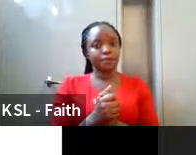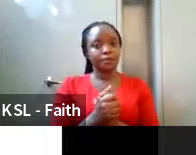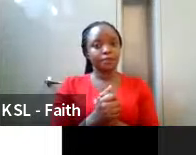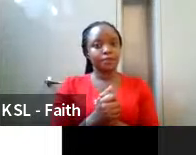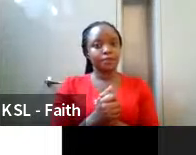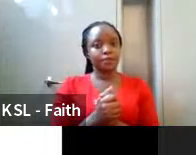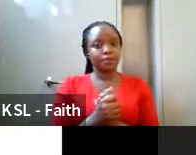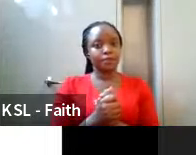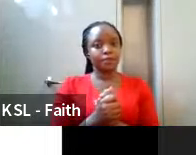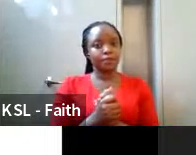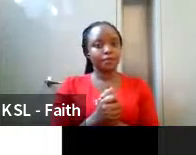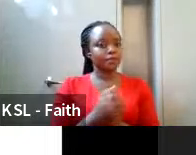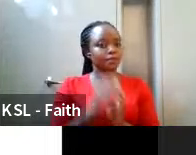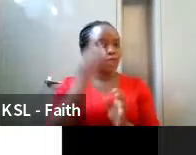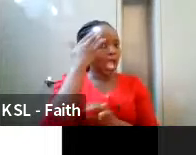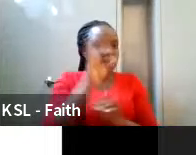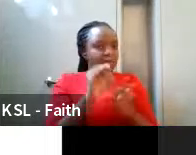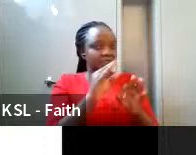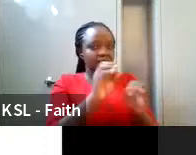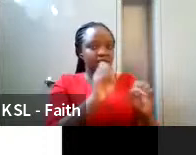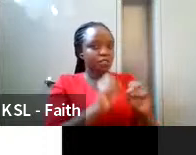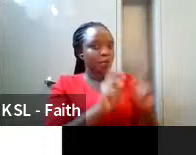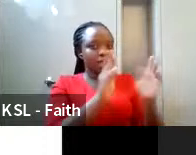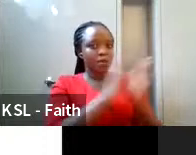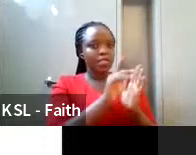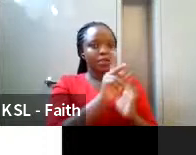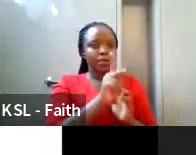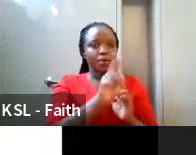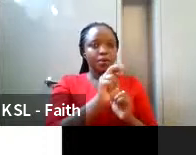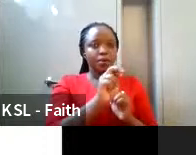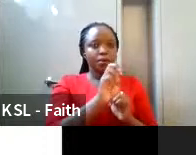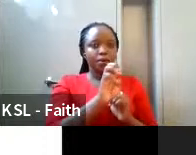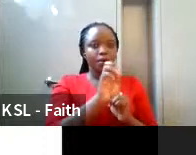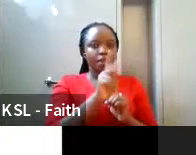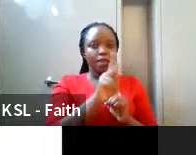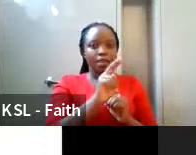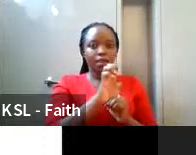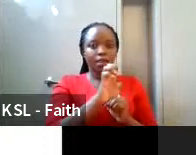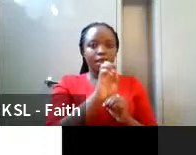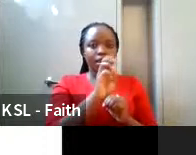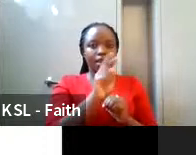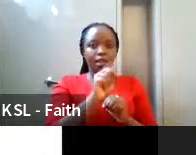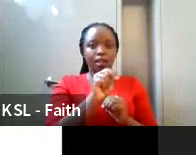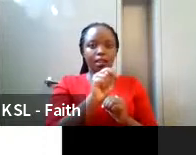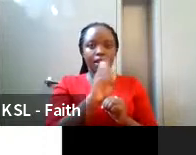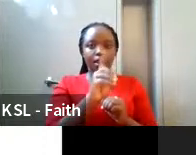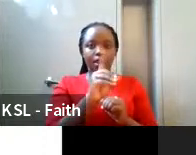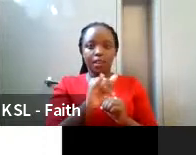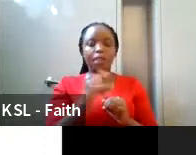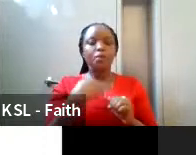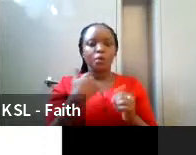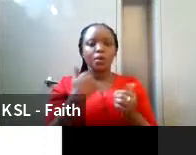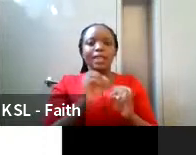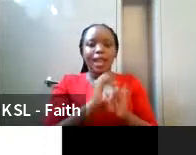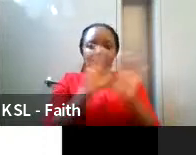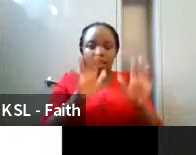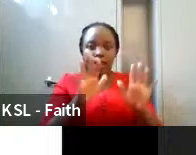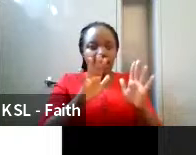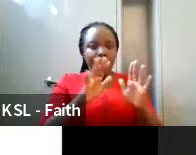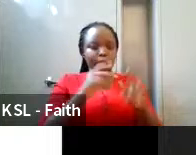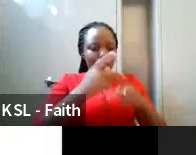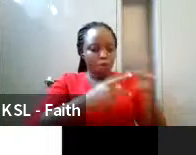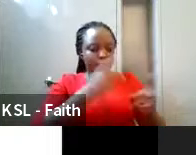I don't know if that's okay with you, Kennedy. There just needs to be a proper trail for us to be able to assist you better